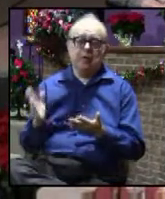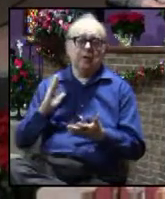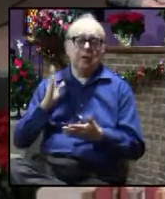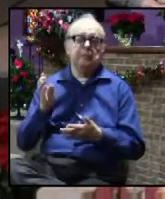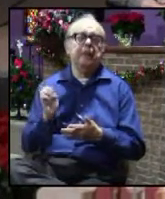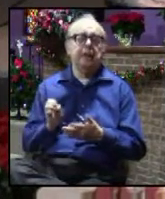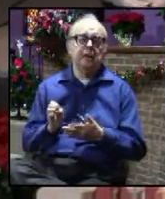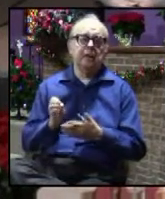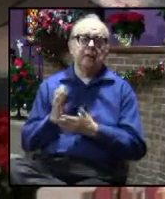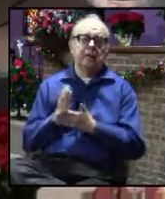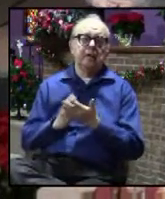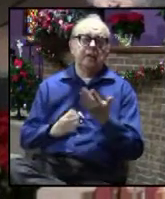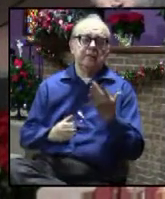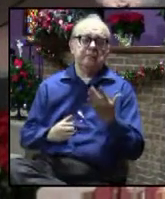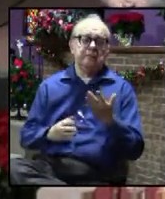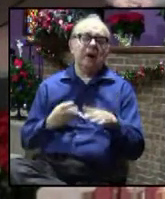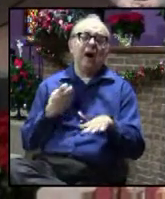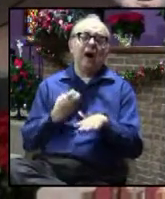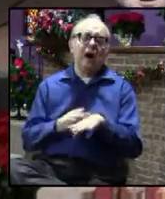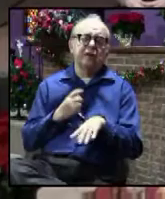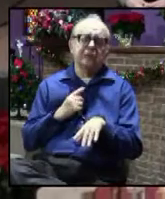some glitches.